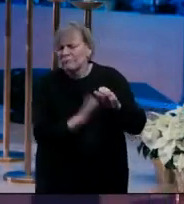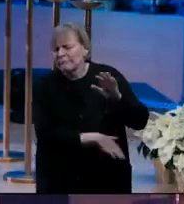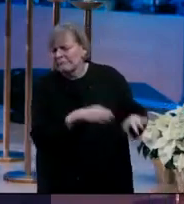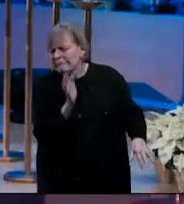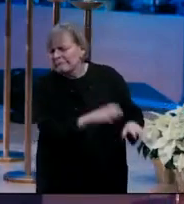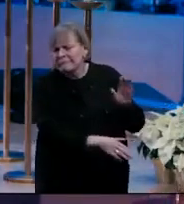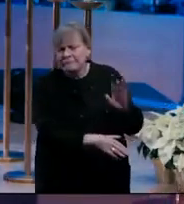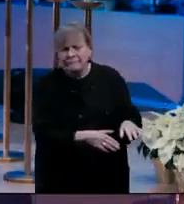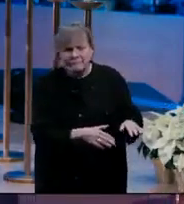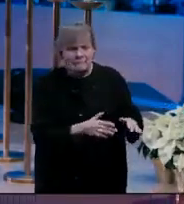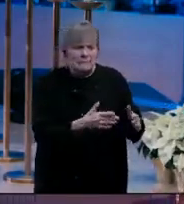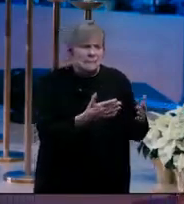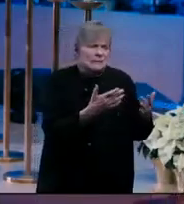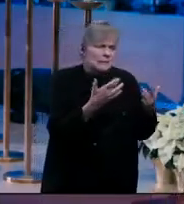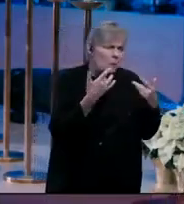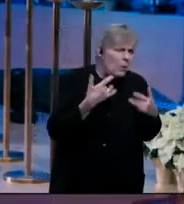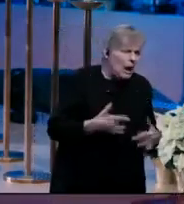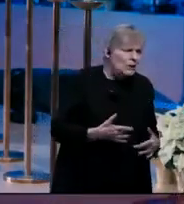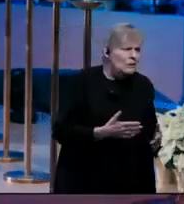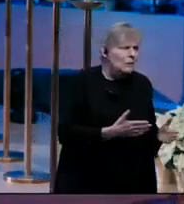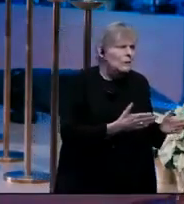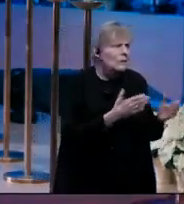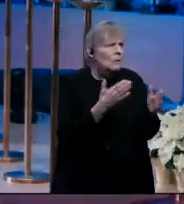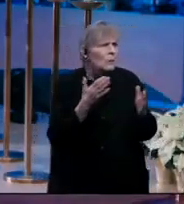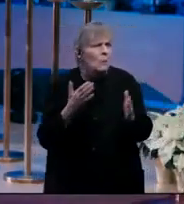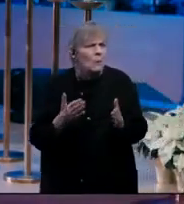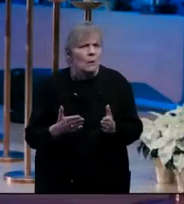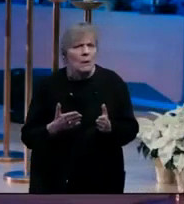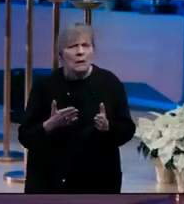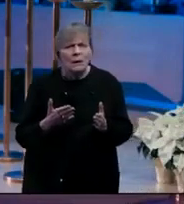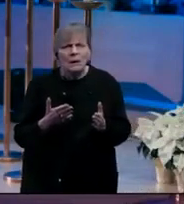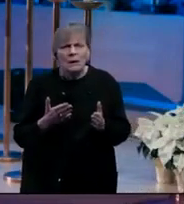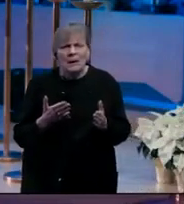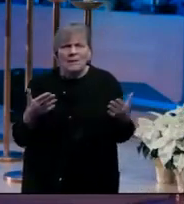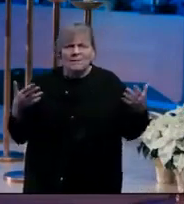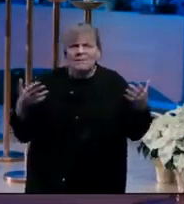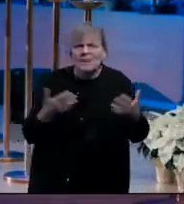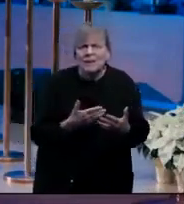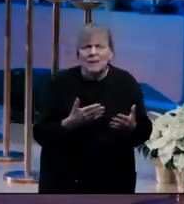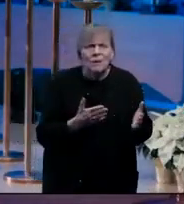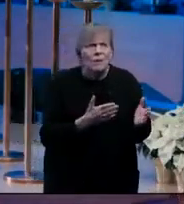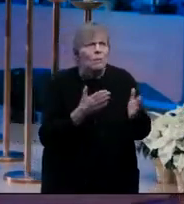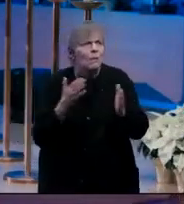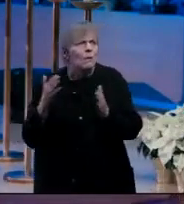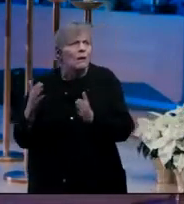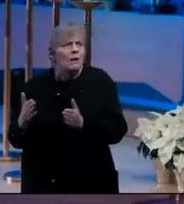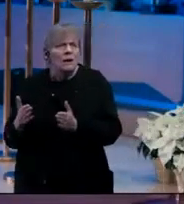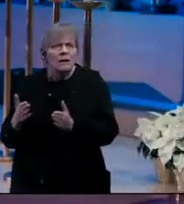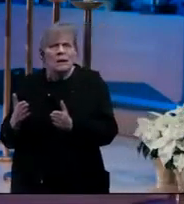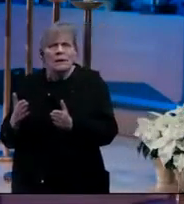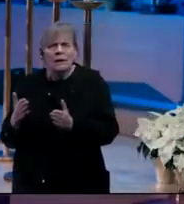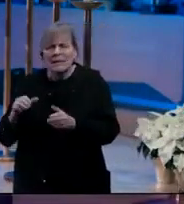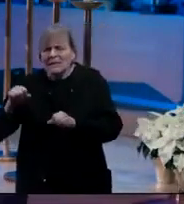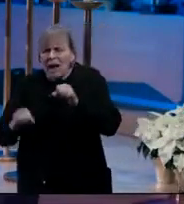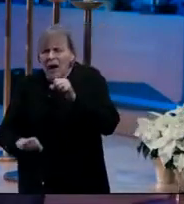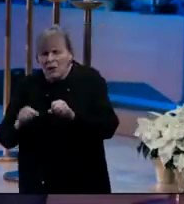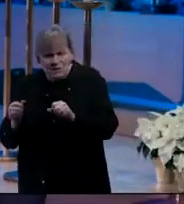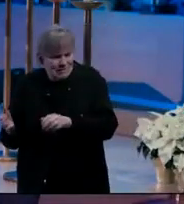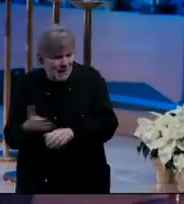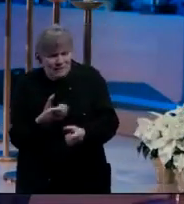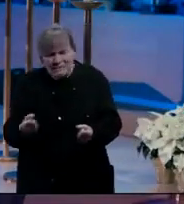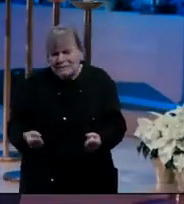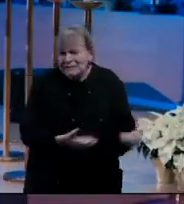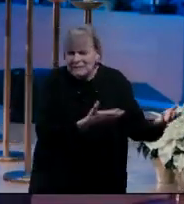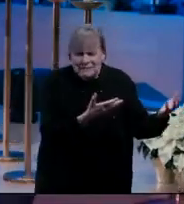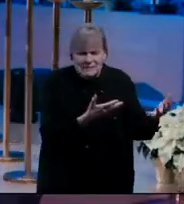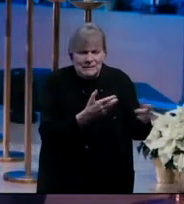away that stone of depression, or we try to throw off that stone of fear, or we try to get rid of that stone of doubt, and all along